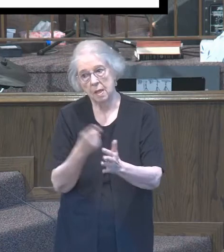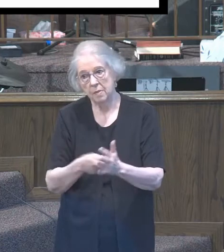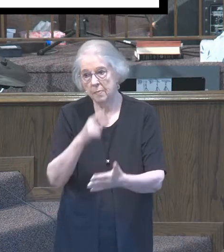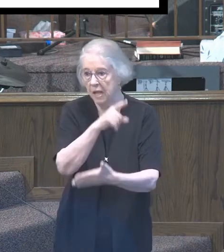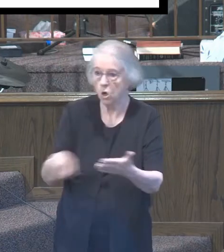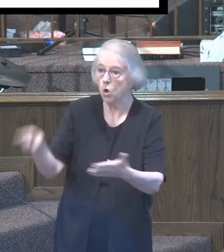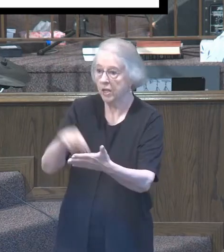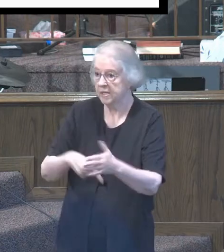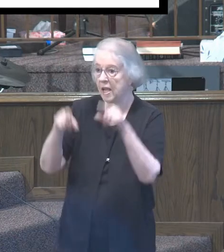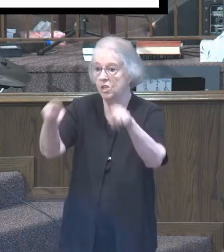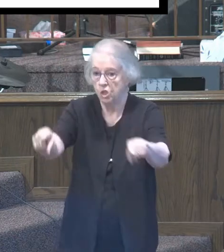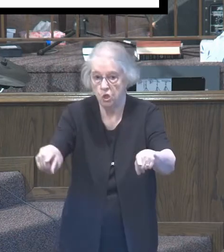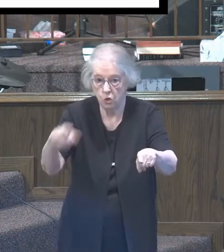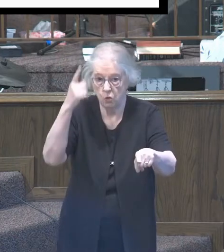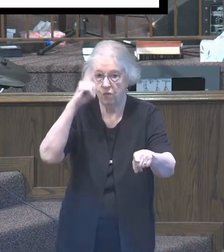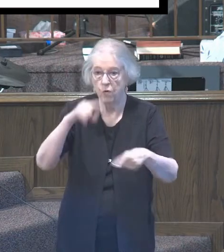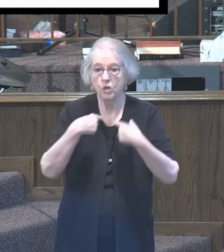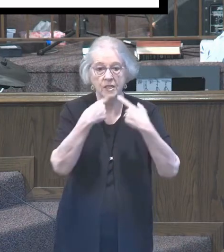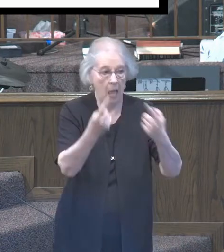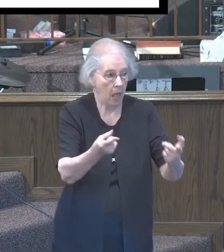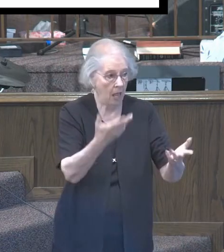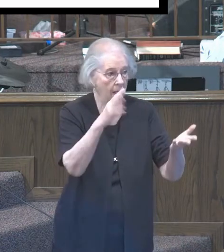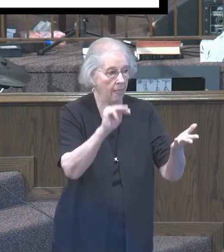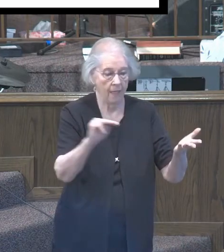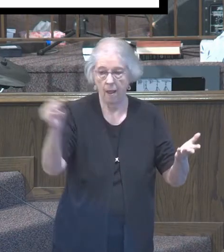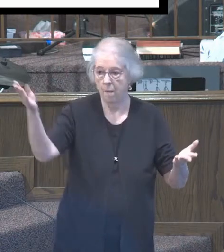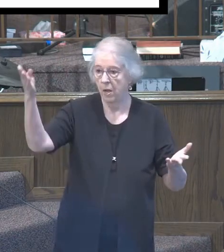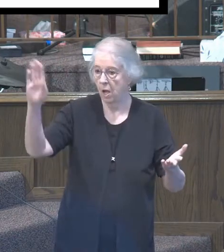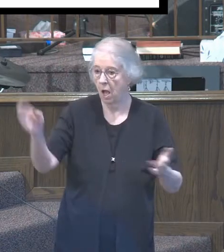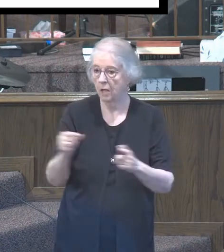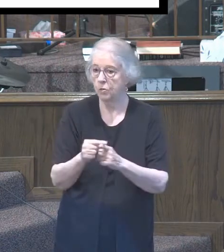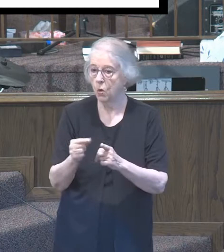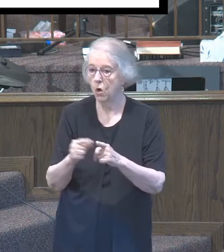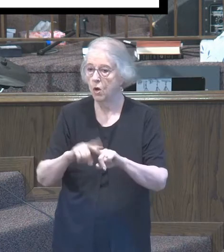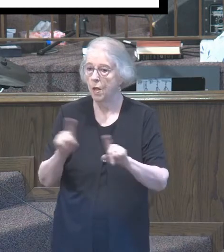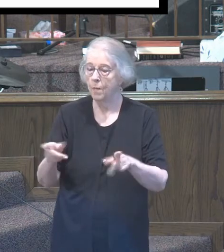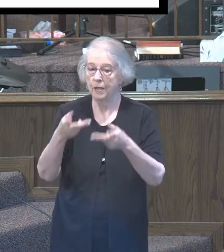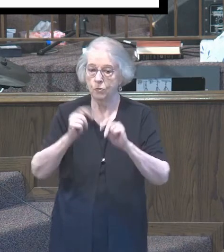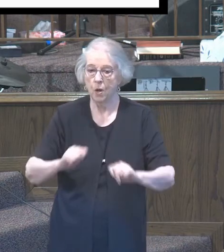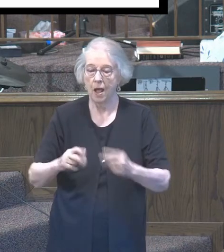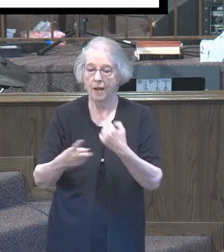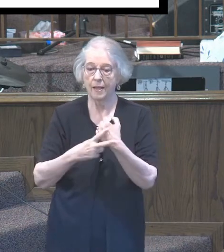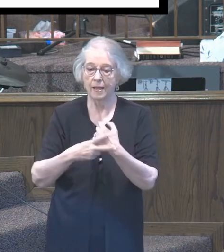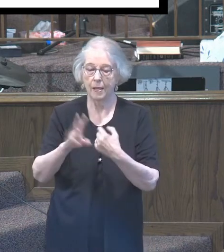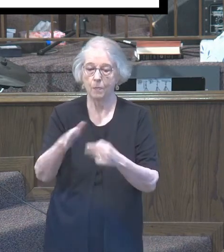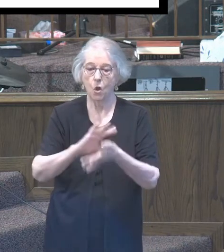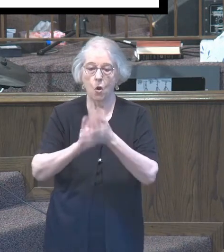company. My prophets and witnesses have always gotten into this kind of